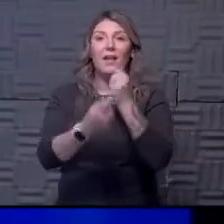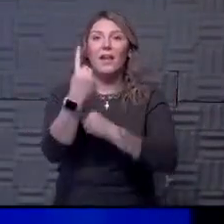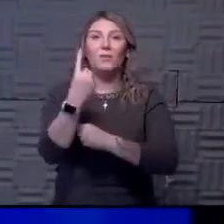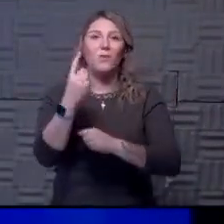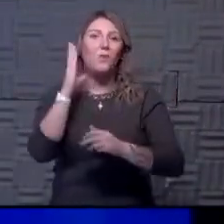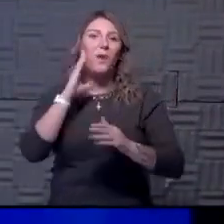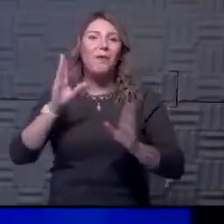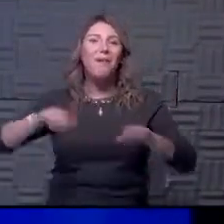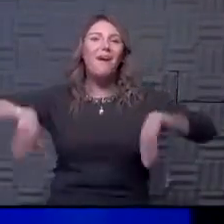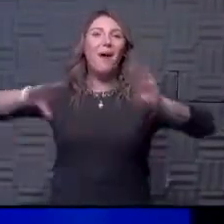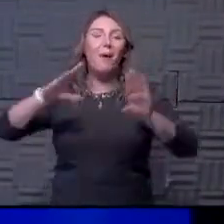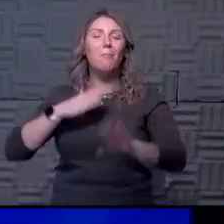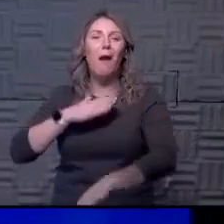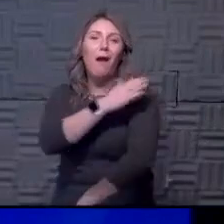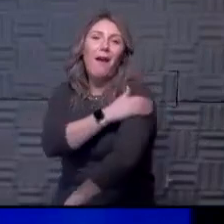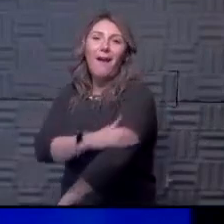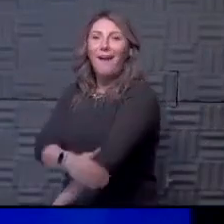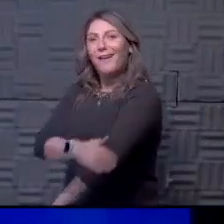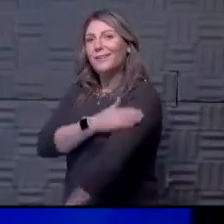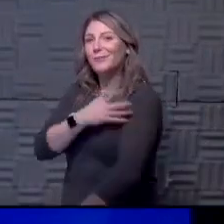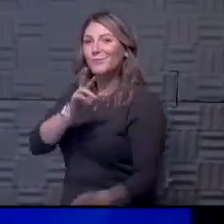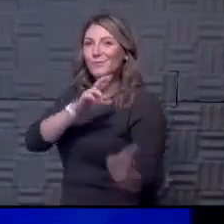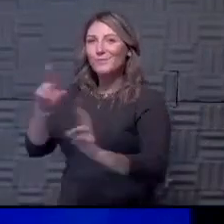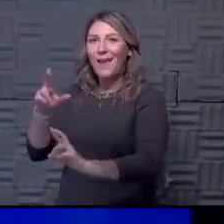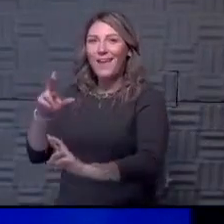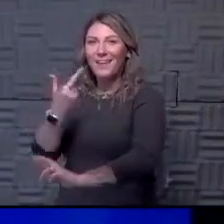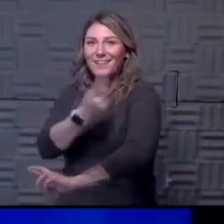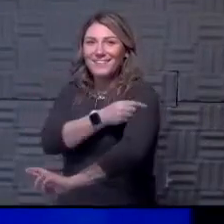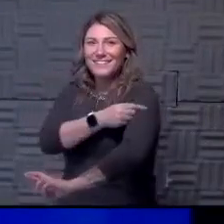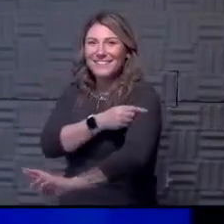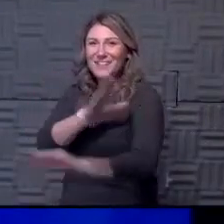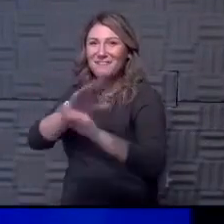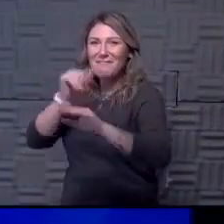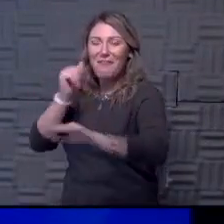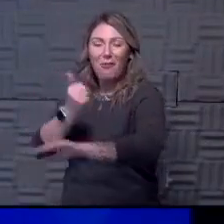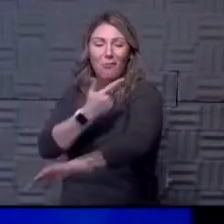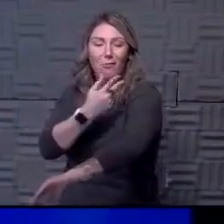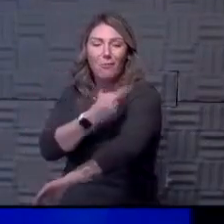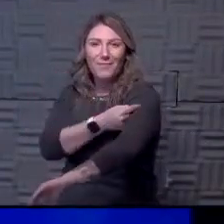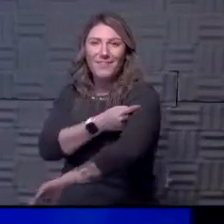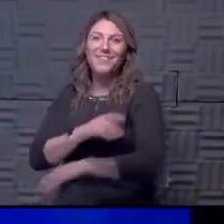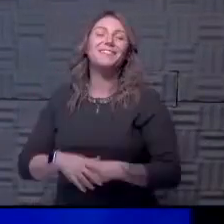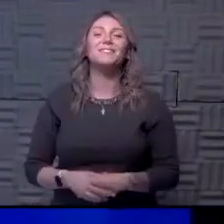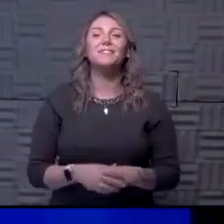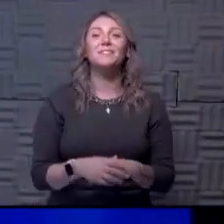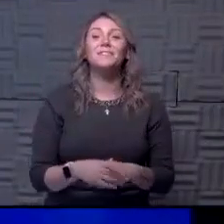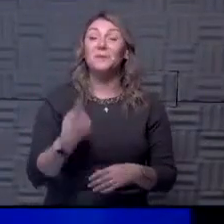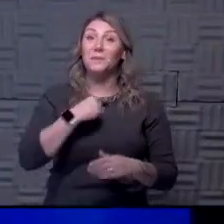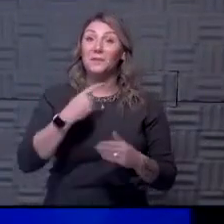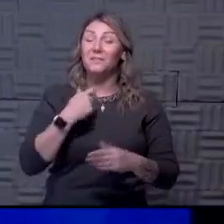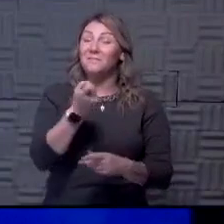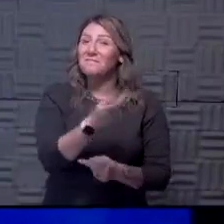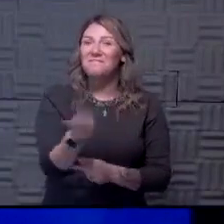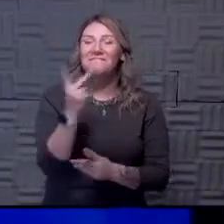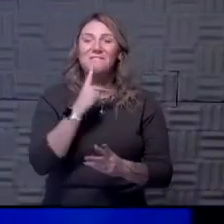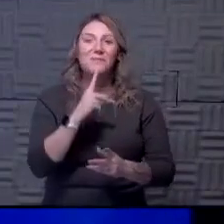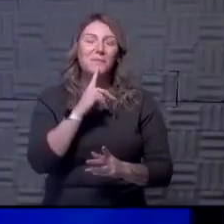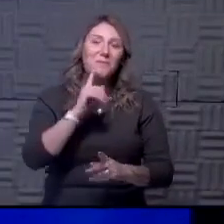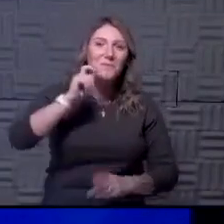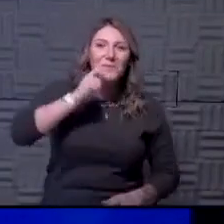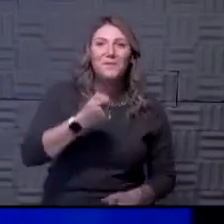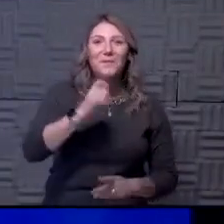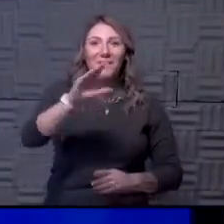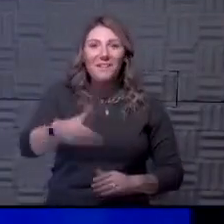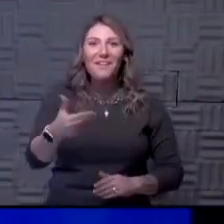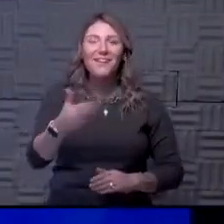surrender their arms, follow the call to arms to be vaccinated. So, all right. Well, we have a couple of really cool guests this morning. We're